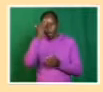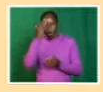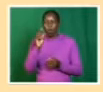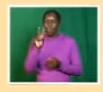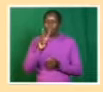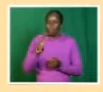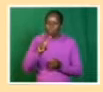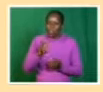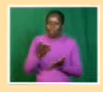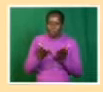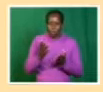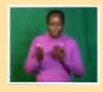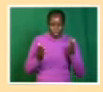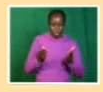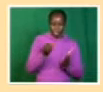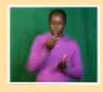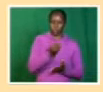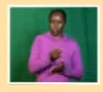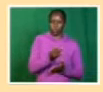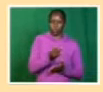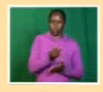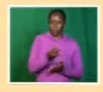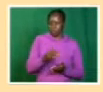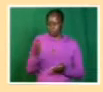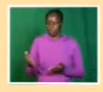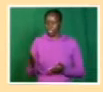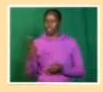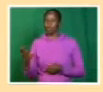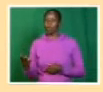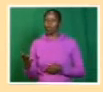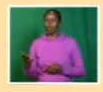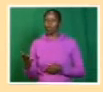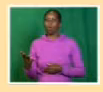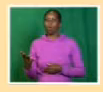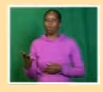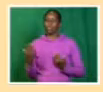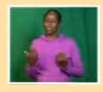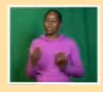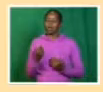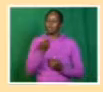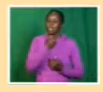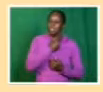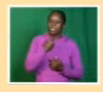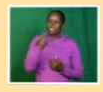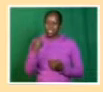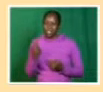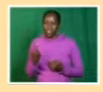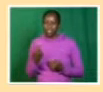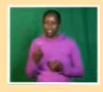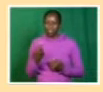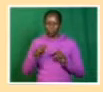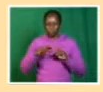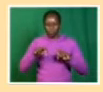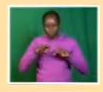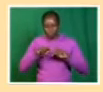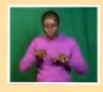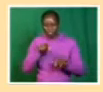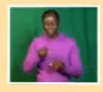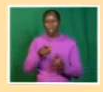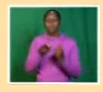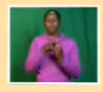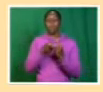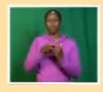is 2, this is 4. So it's easier to find this mid value,